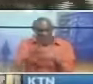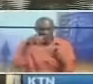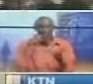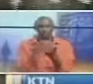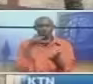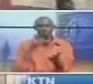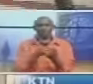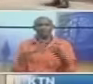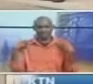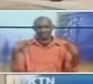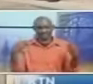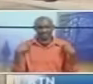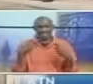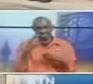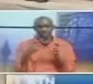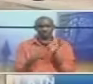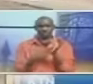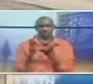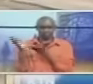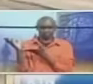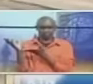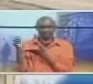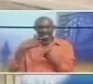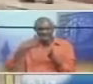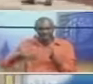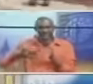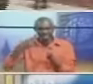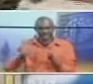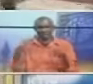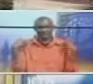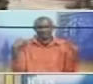all-inclusive practice that takes another 2 hours.